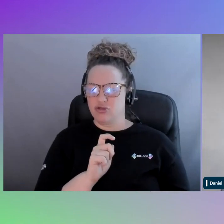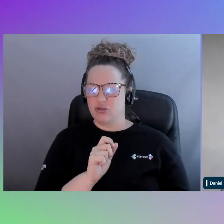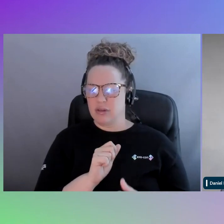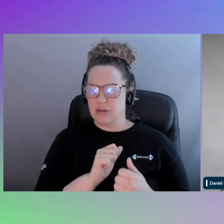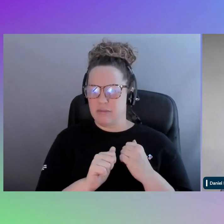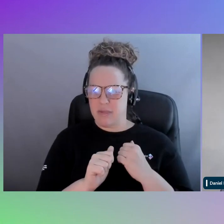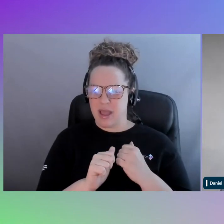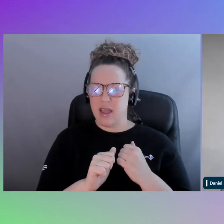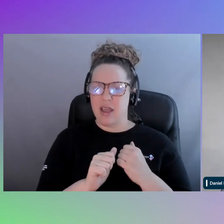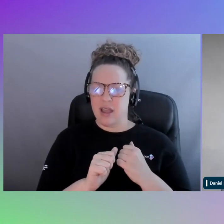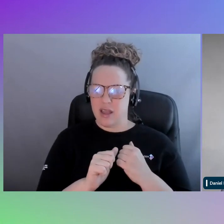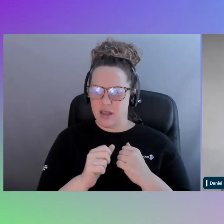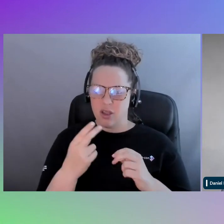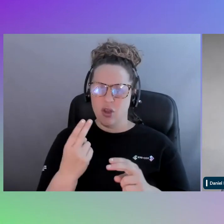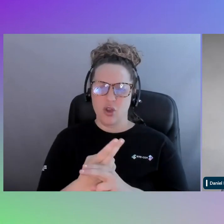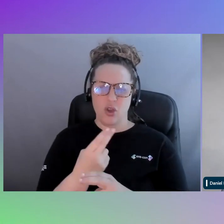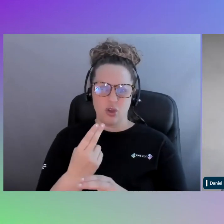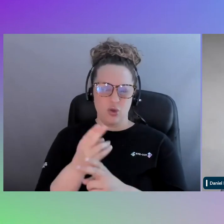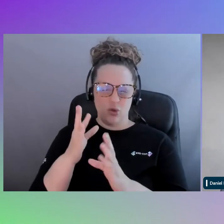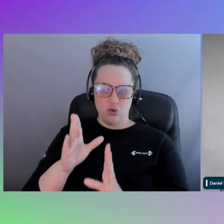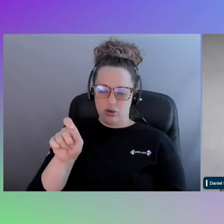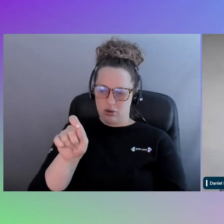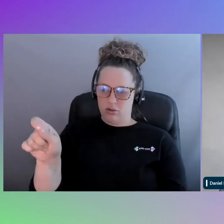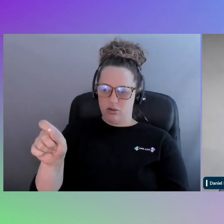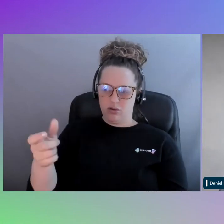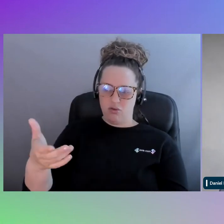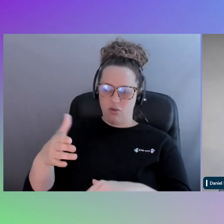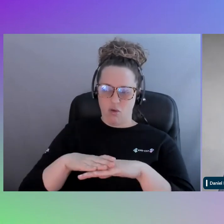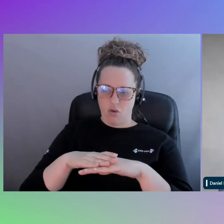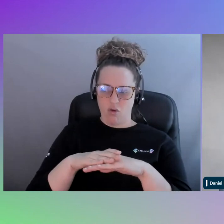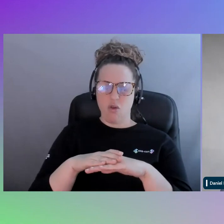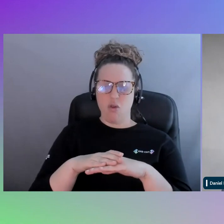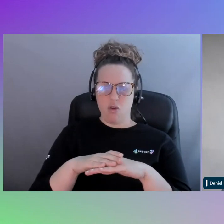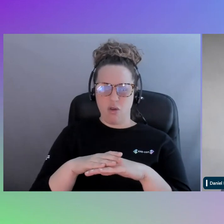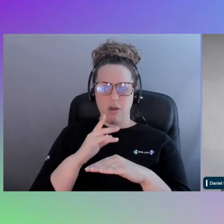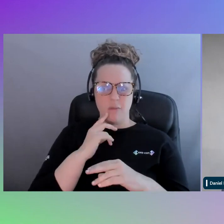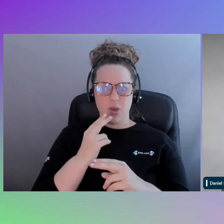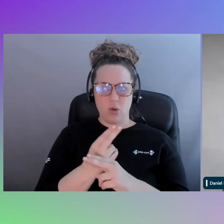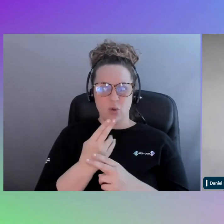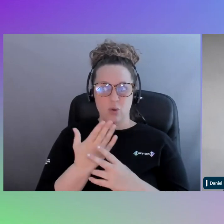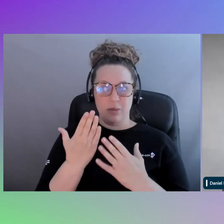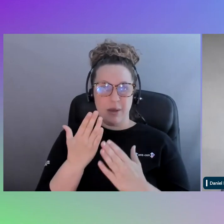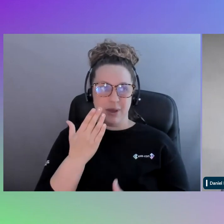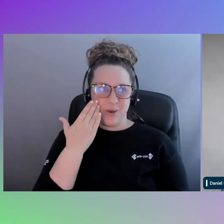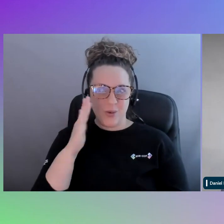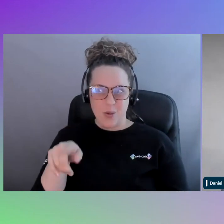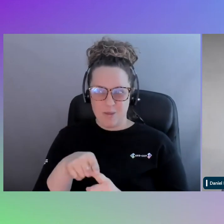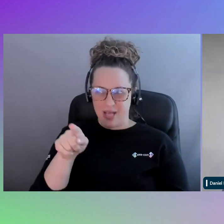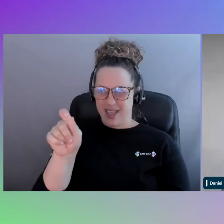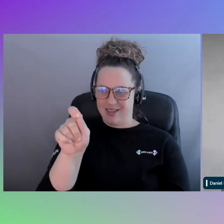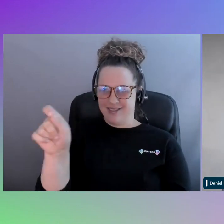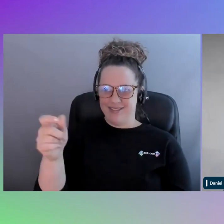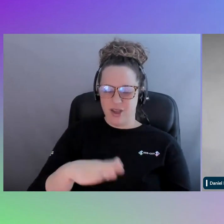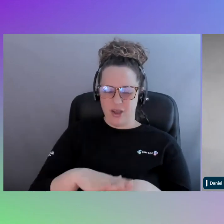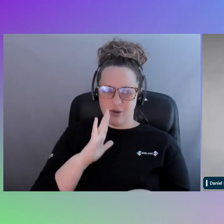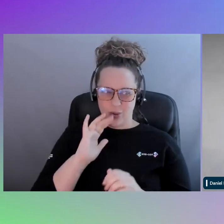regardless of the user enabling this setting or not. Because users may not know about that setting, for